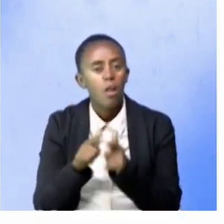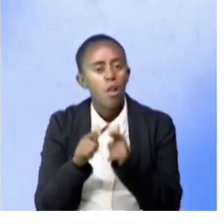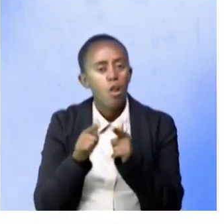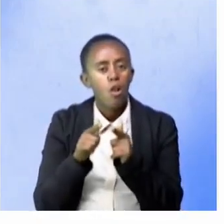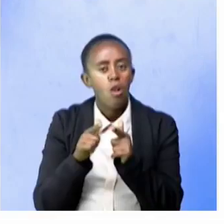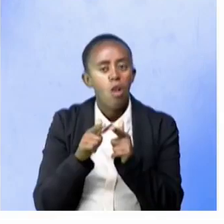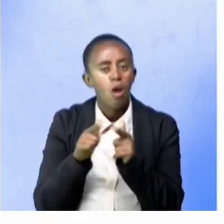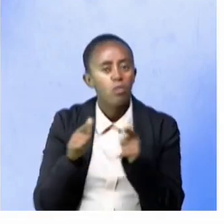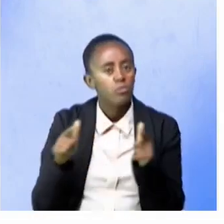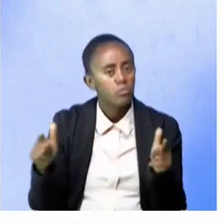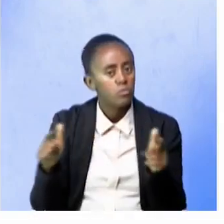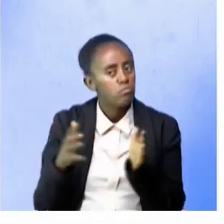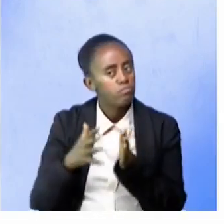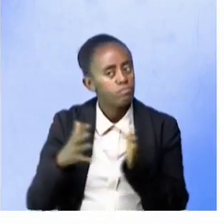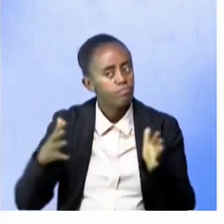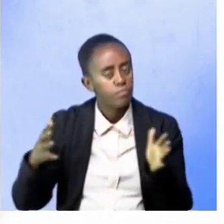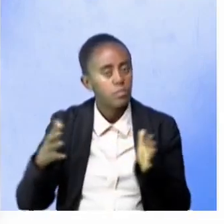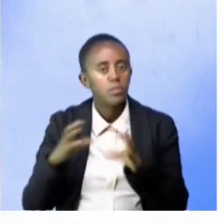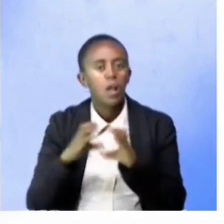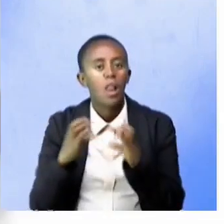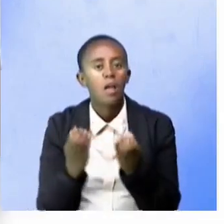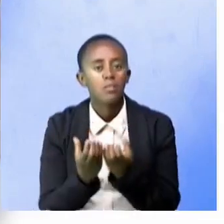Classroom.